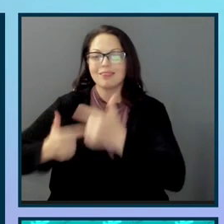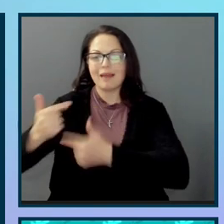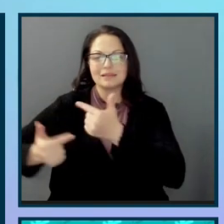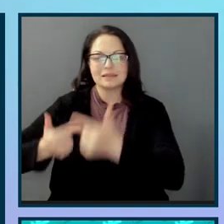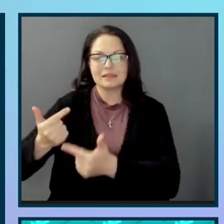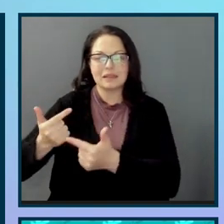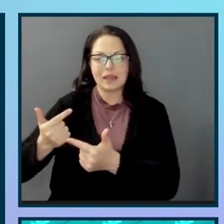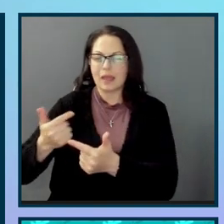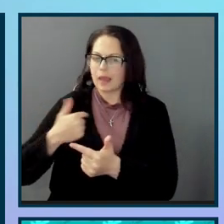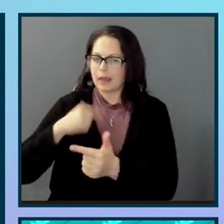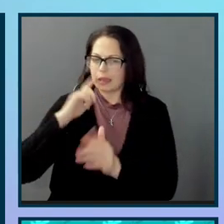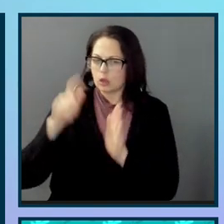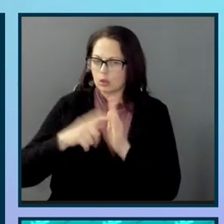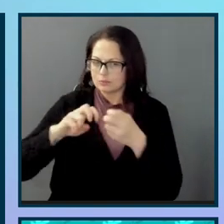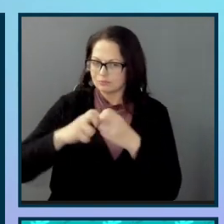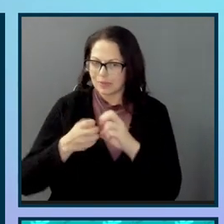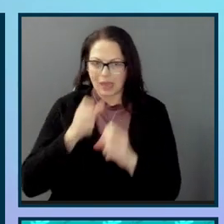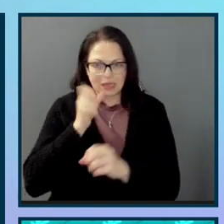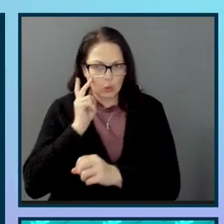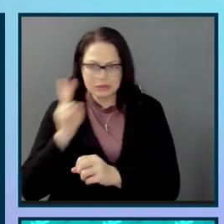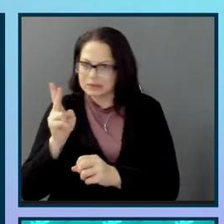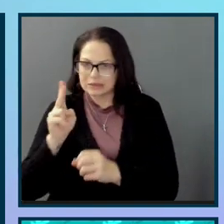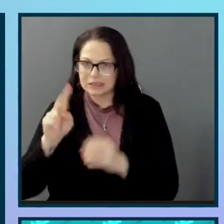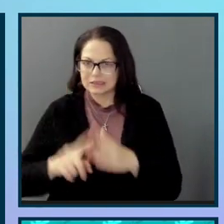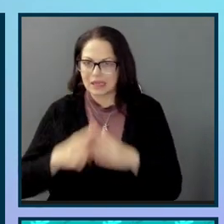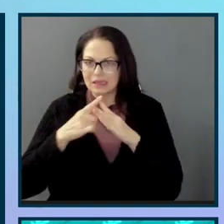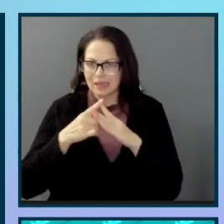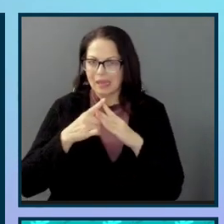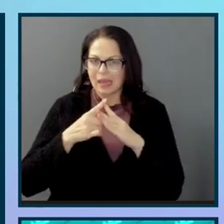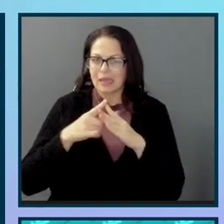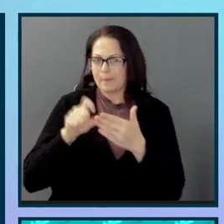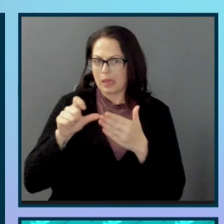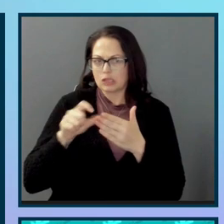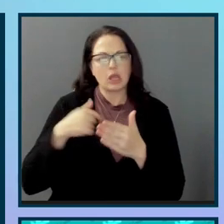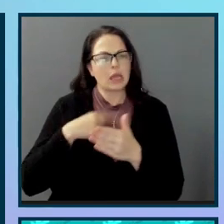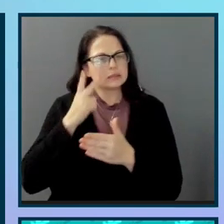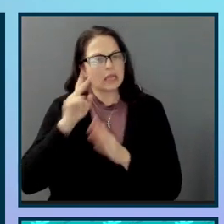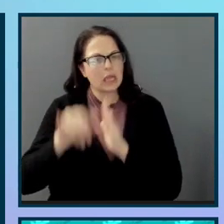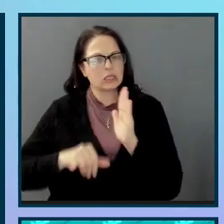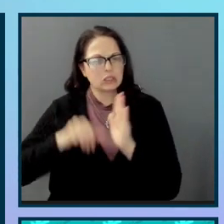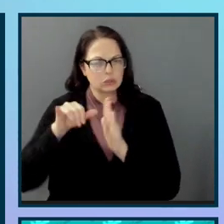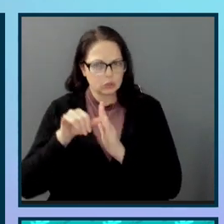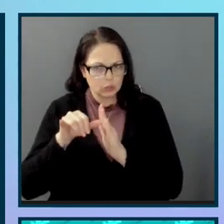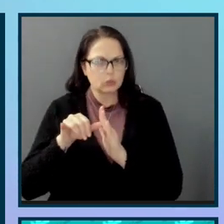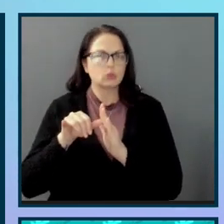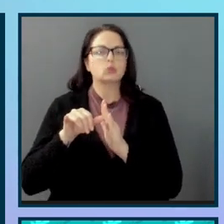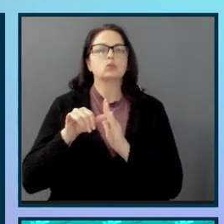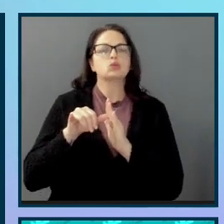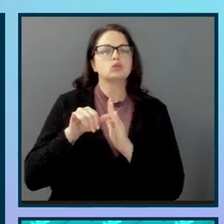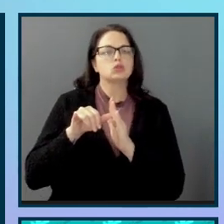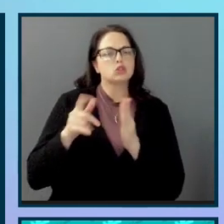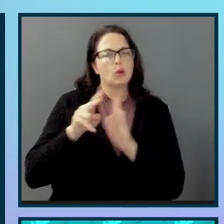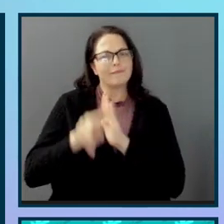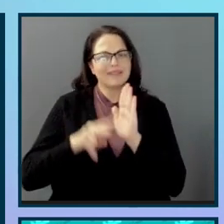issue. I'm not actually seeing the landing page. What I'm seeing is a YouTube popover, which is covering the landing page. So